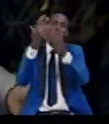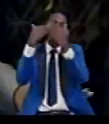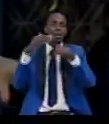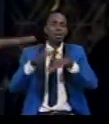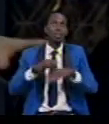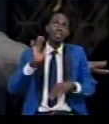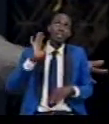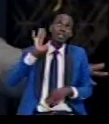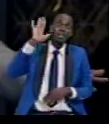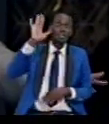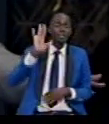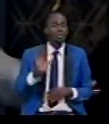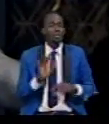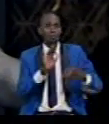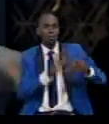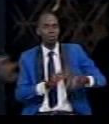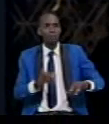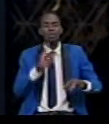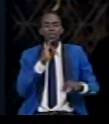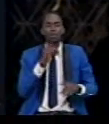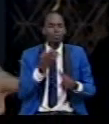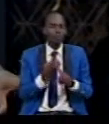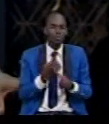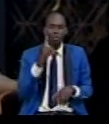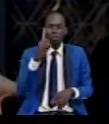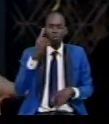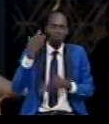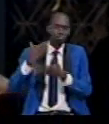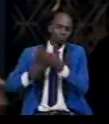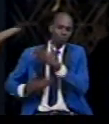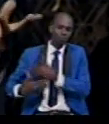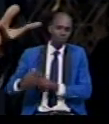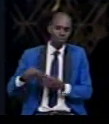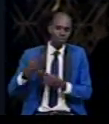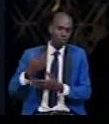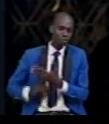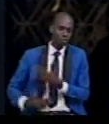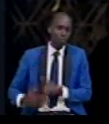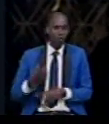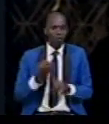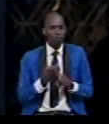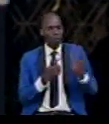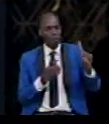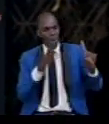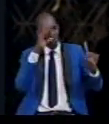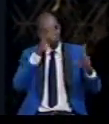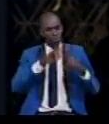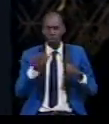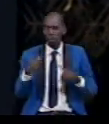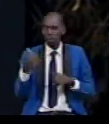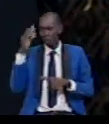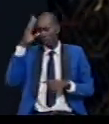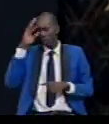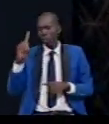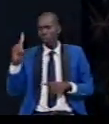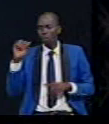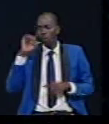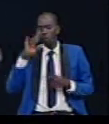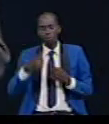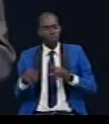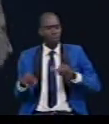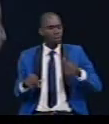to generation, from man to man, from one woman to another woman, from one child to another child.